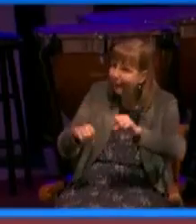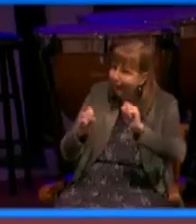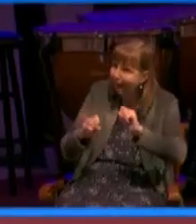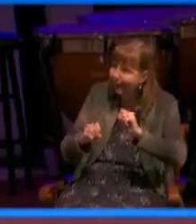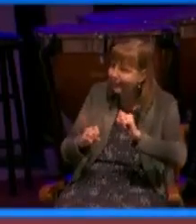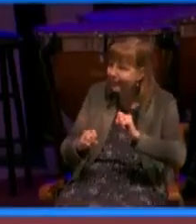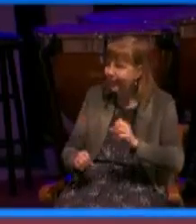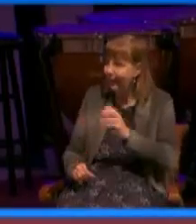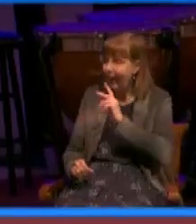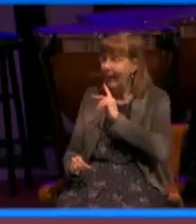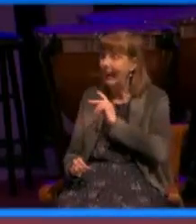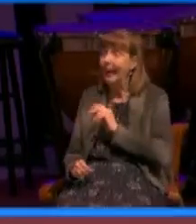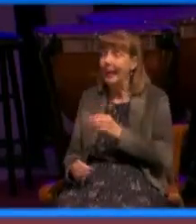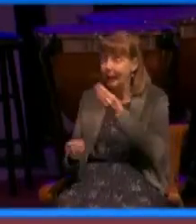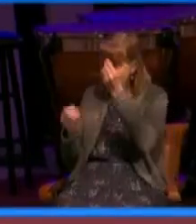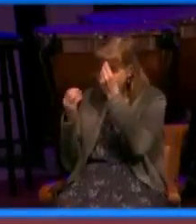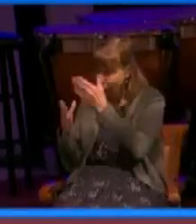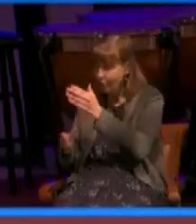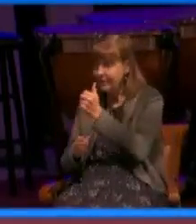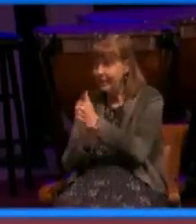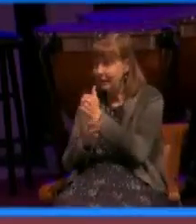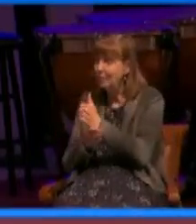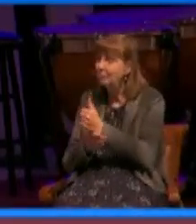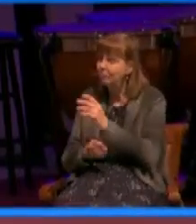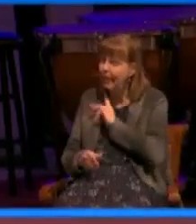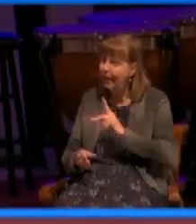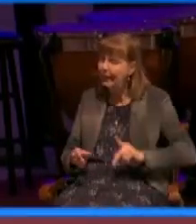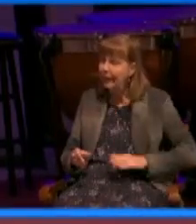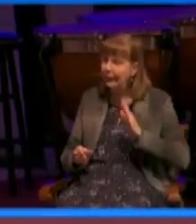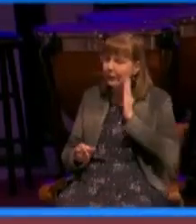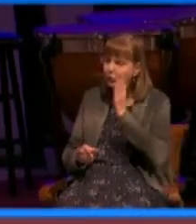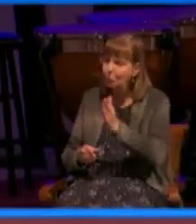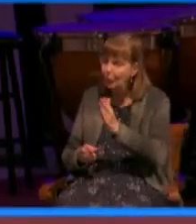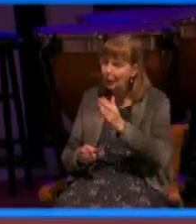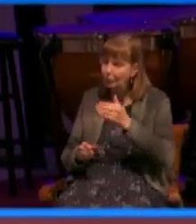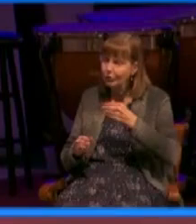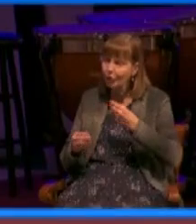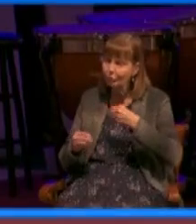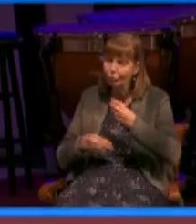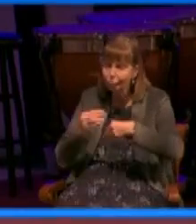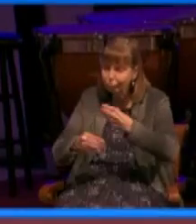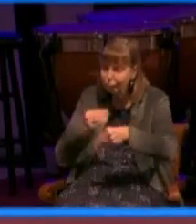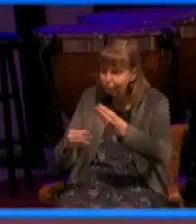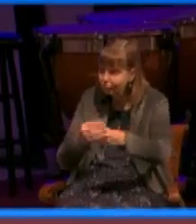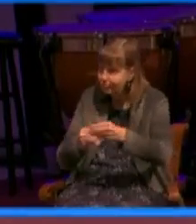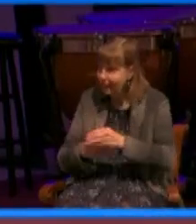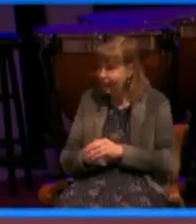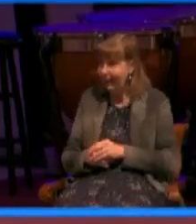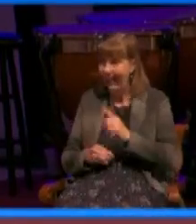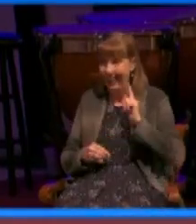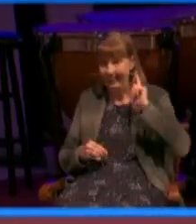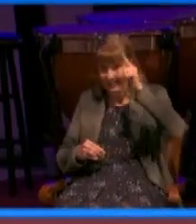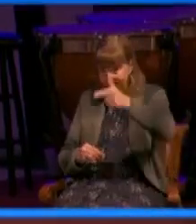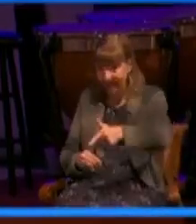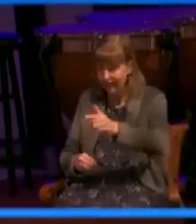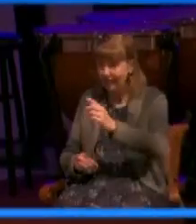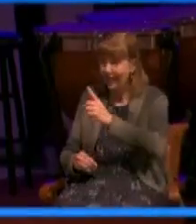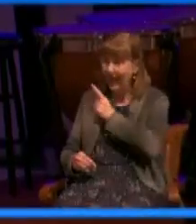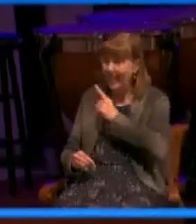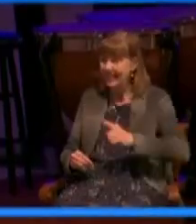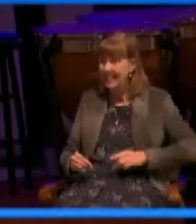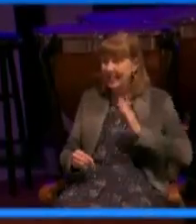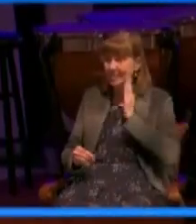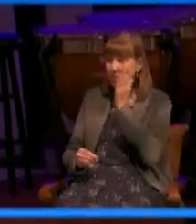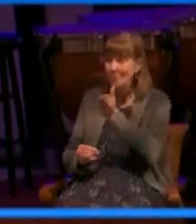promise. About 1,000 years after Abraham will come the dynasty of David's kingdom. David will be the king of Israel. From Abraham's lineage